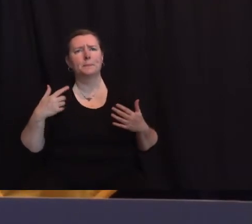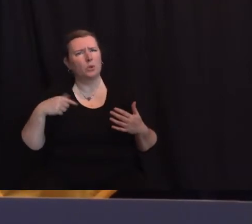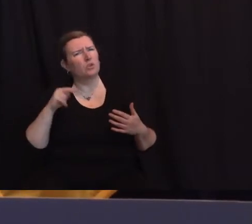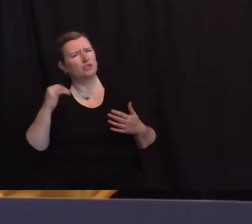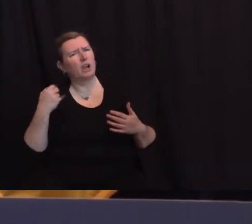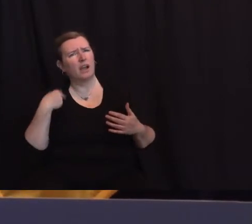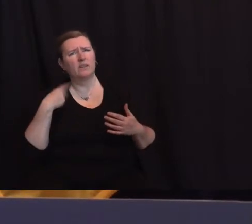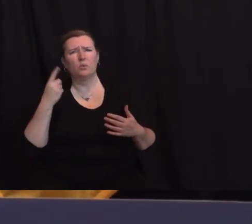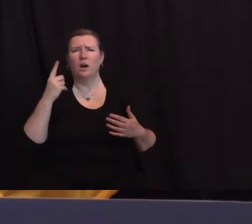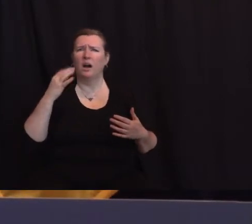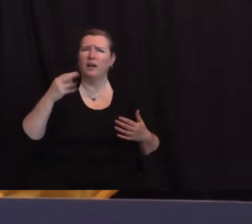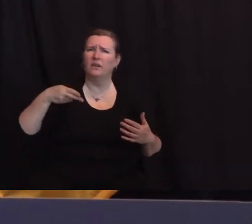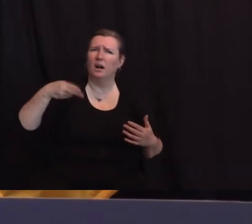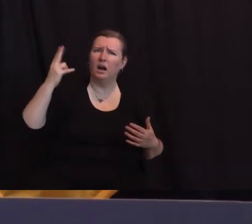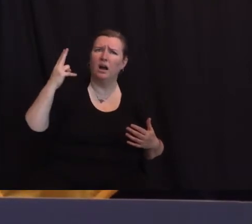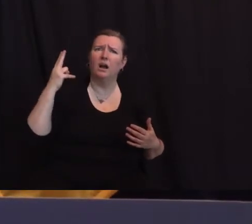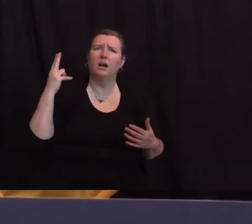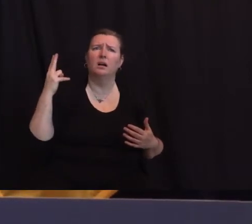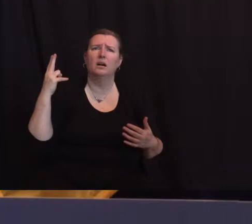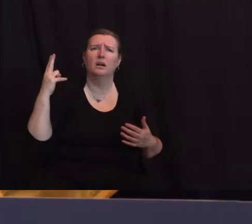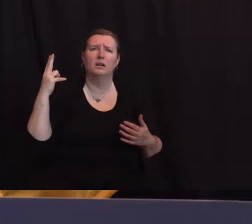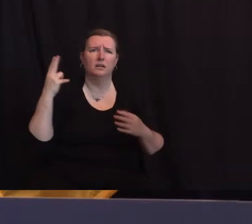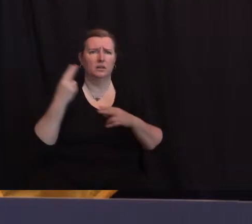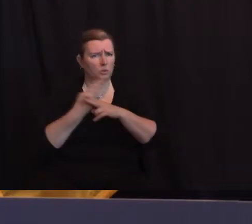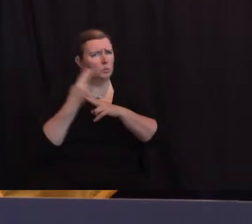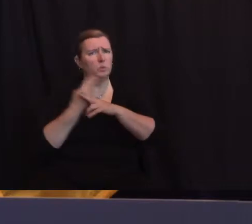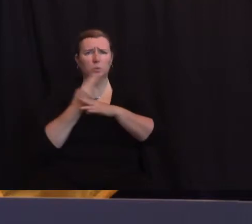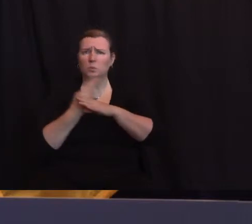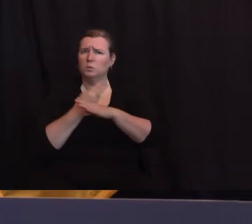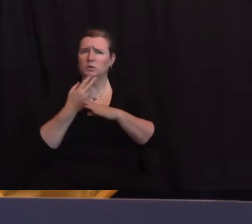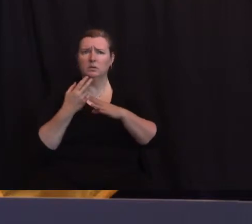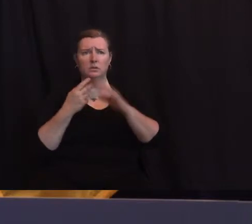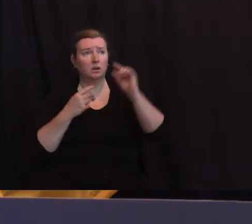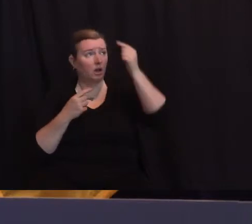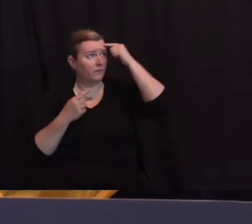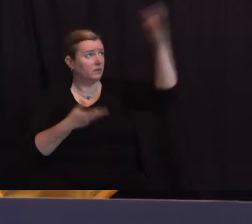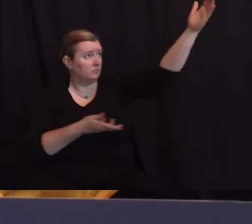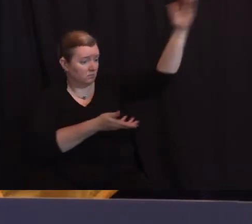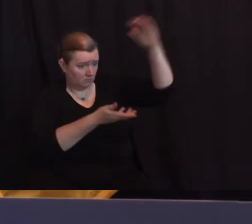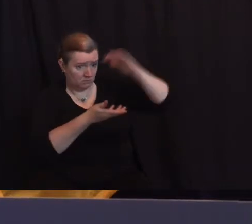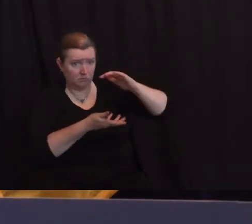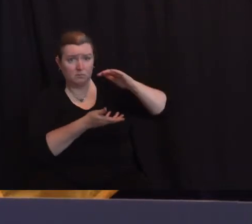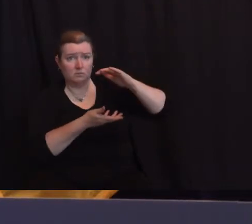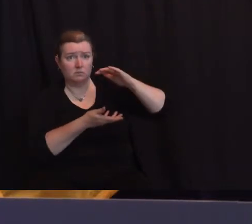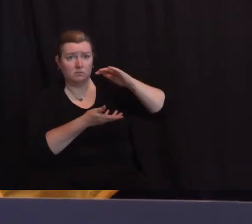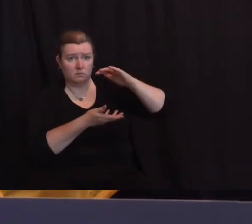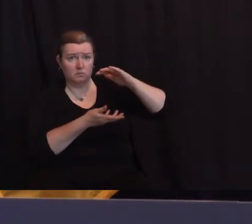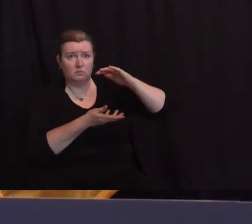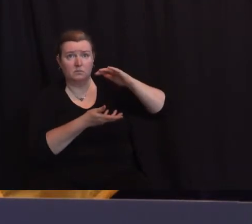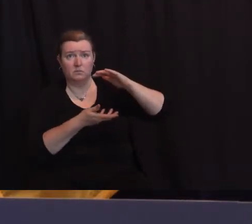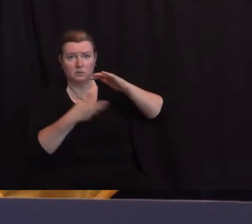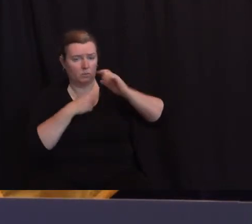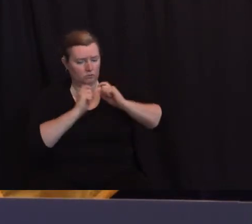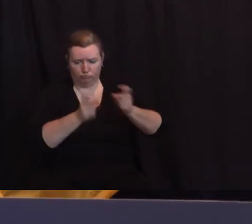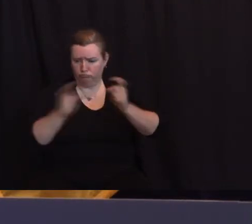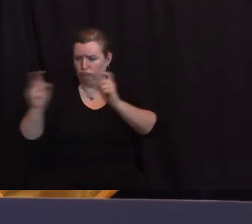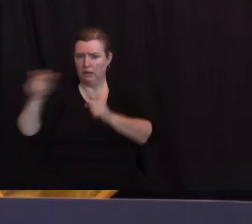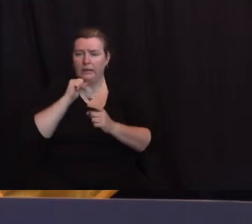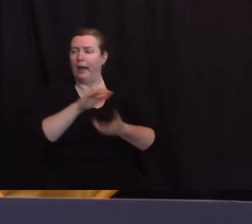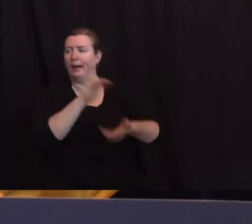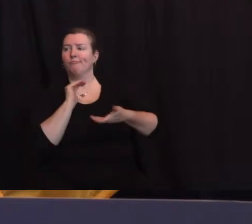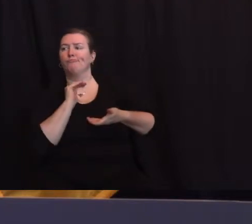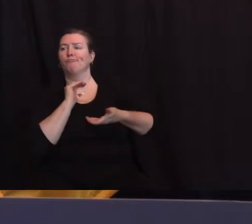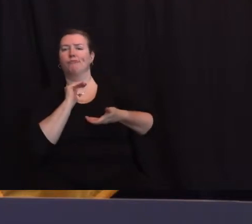hit rate of you send us vaccine doses, we get them into the arms. So there are a lot of other states with a much bigger percentage of